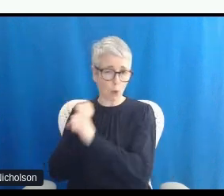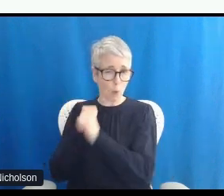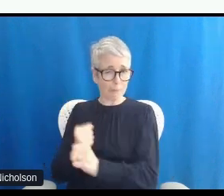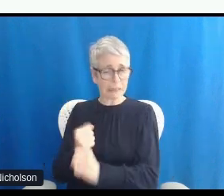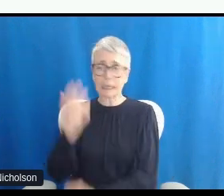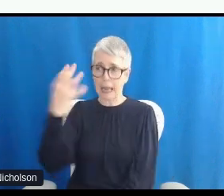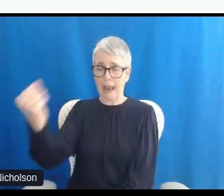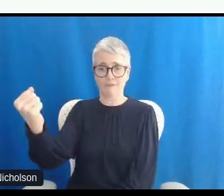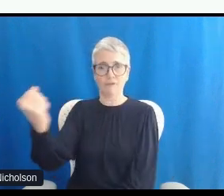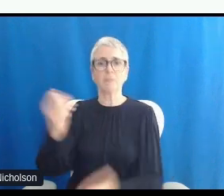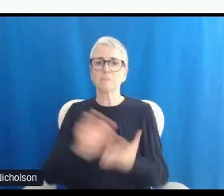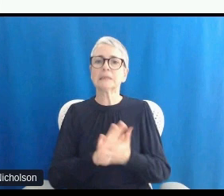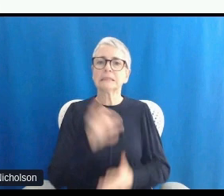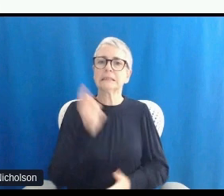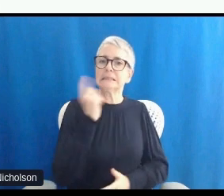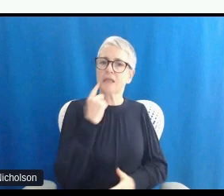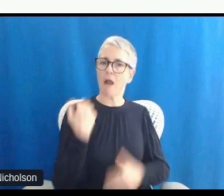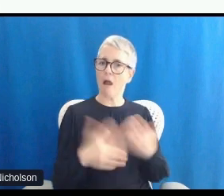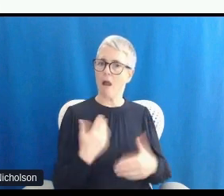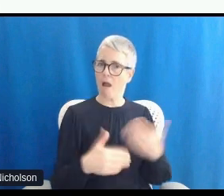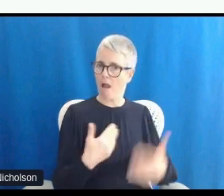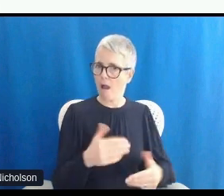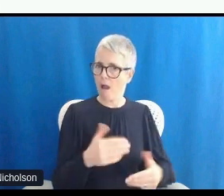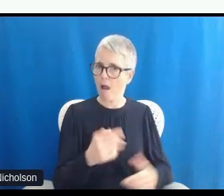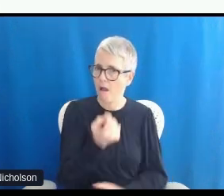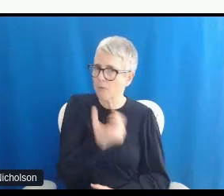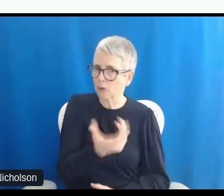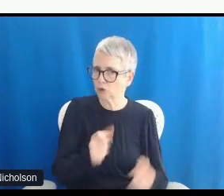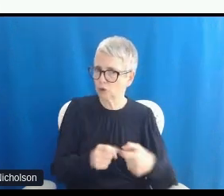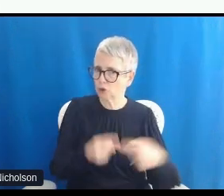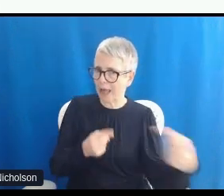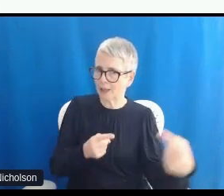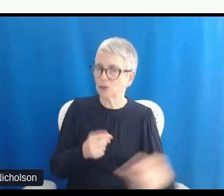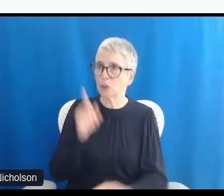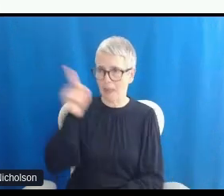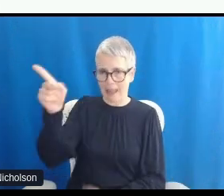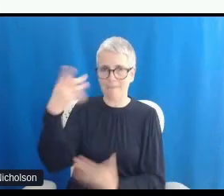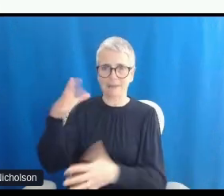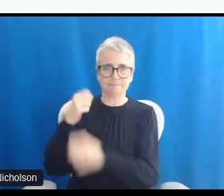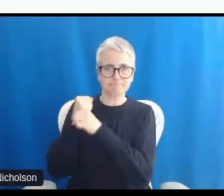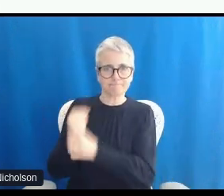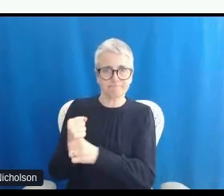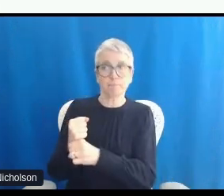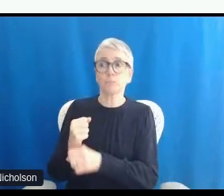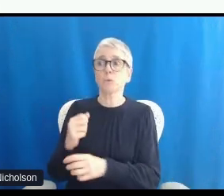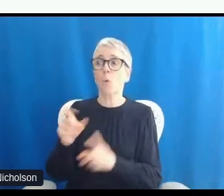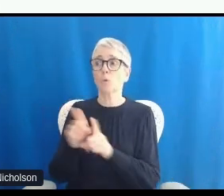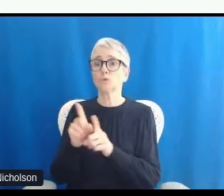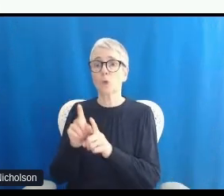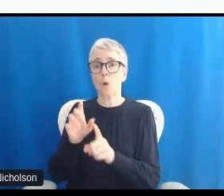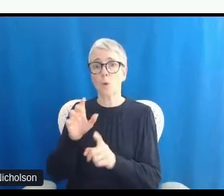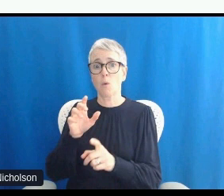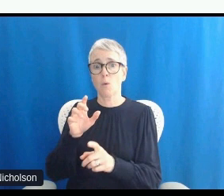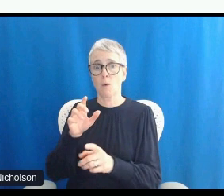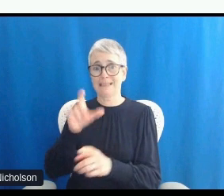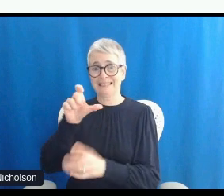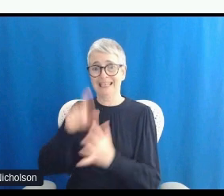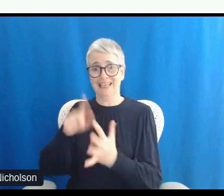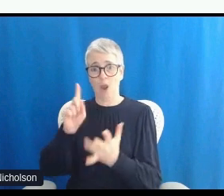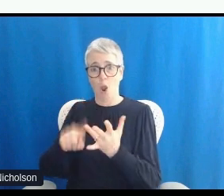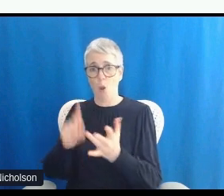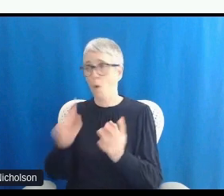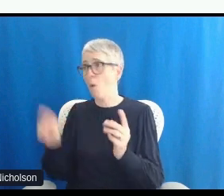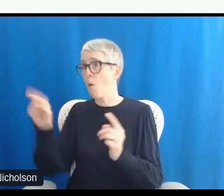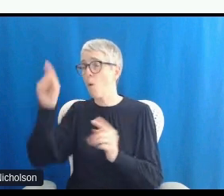HSBC to CEOs of the individual countries' banks, and then all the way down through the